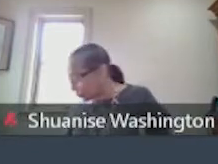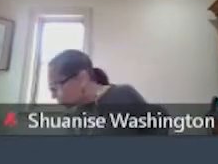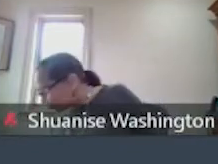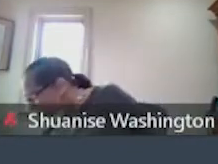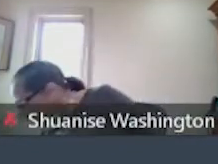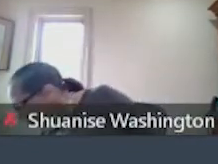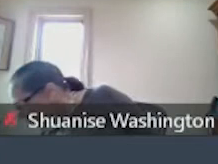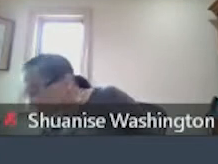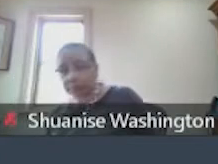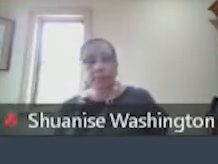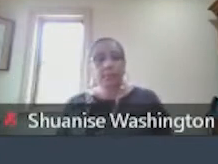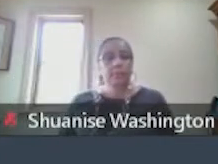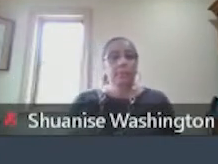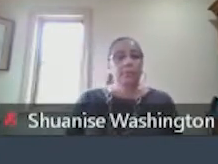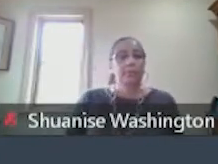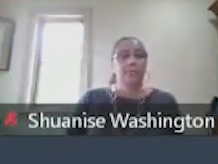Thank